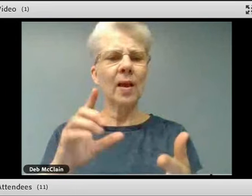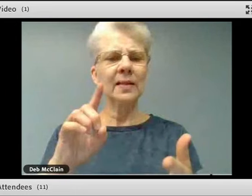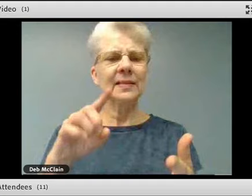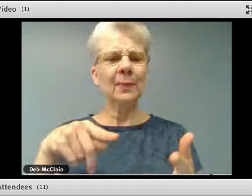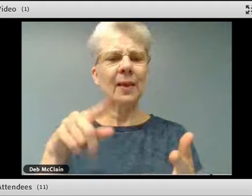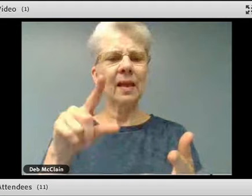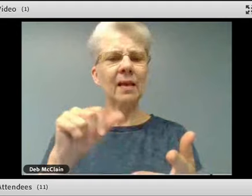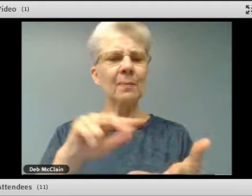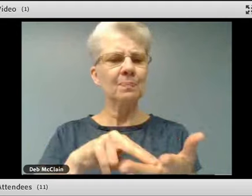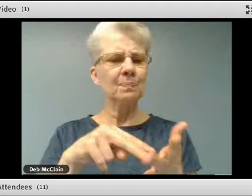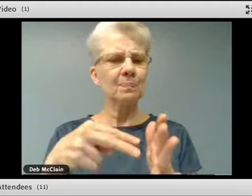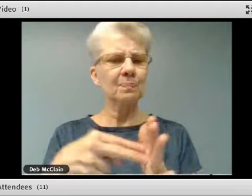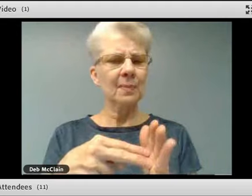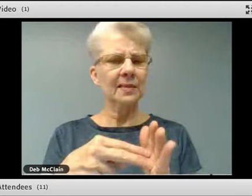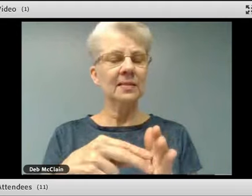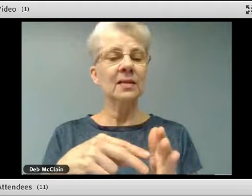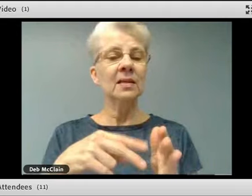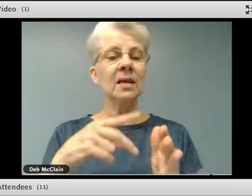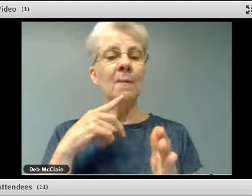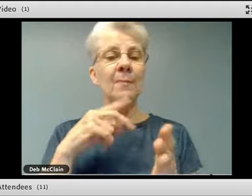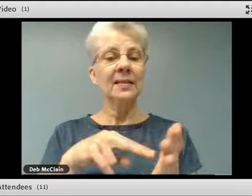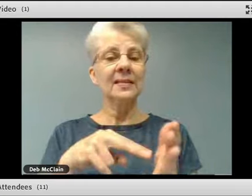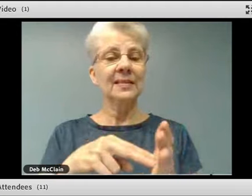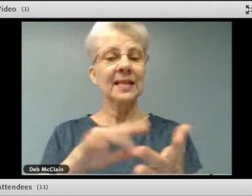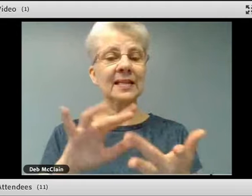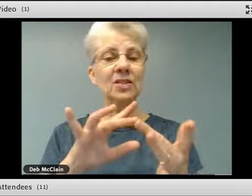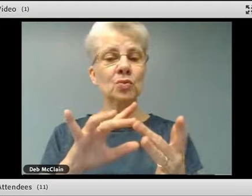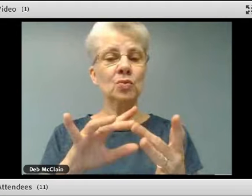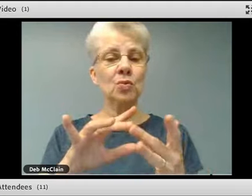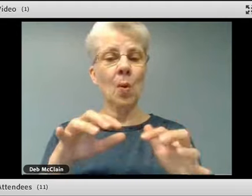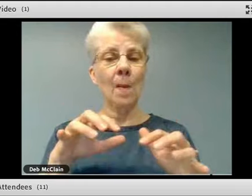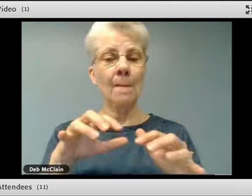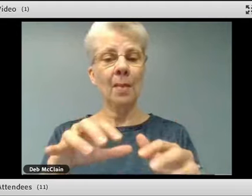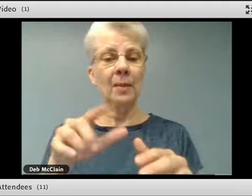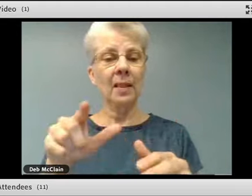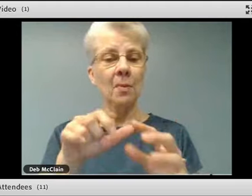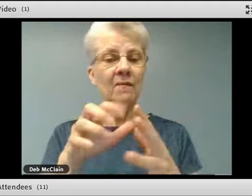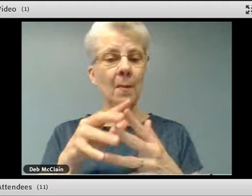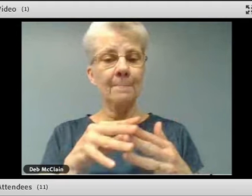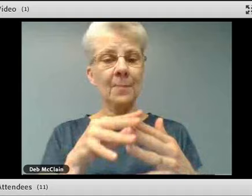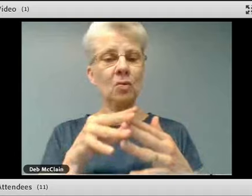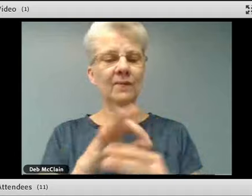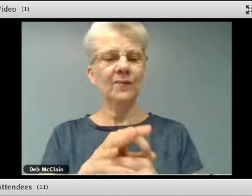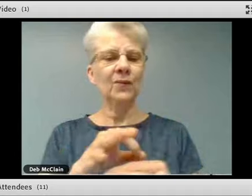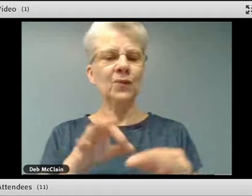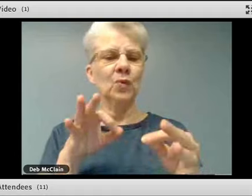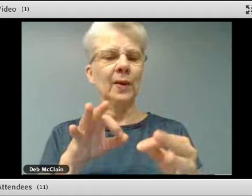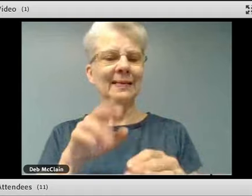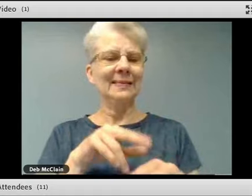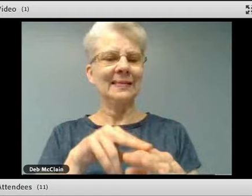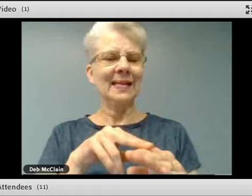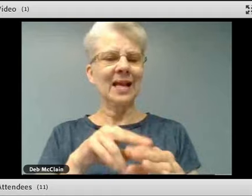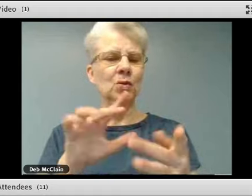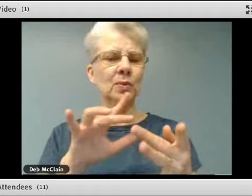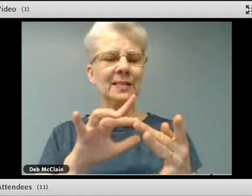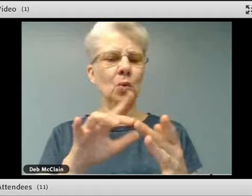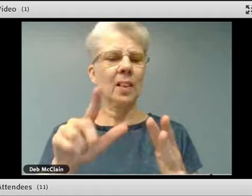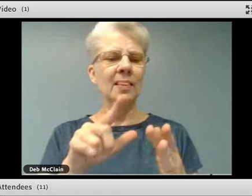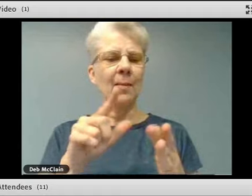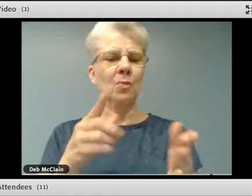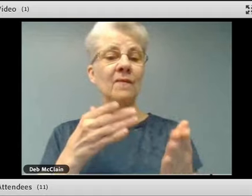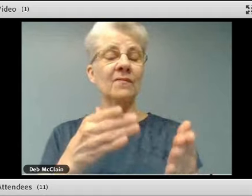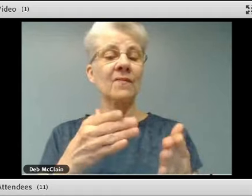DPLA. So DPLA stands for the Digital Public Library of America. It's a free national digital library that